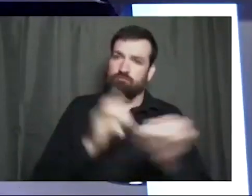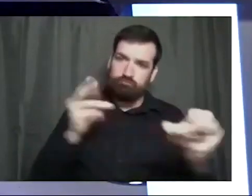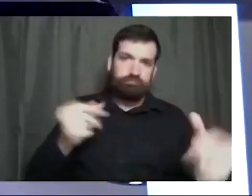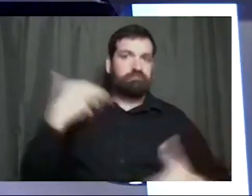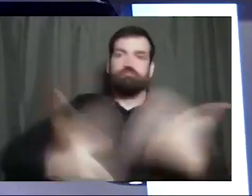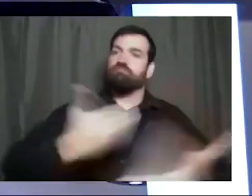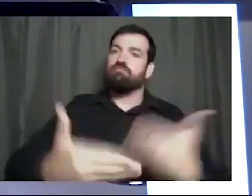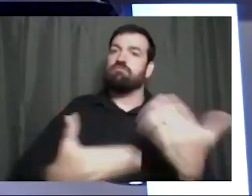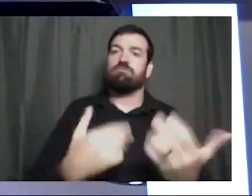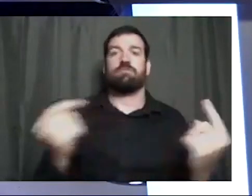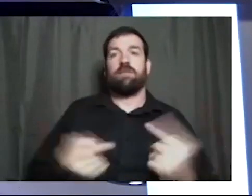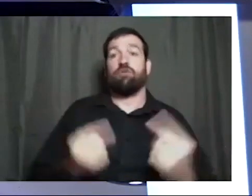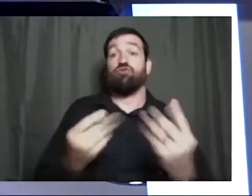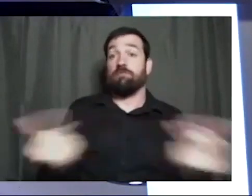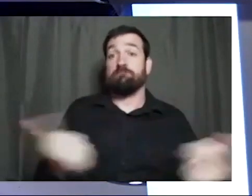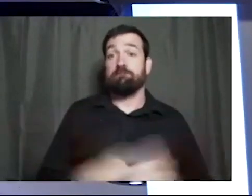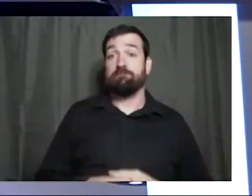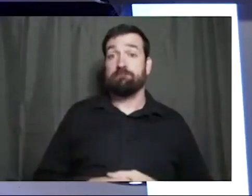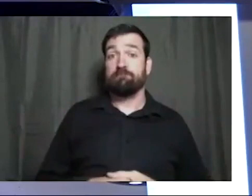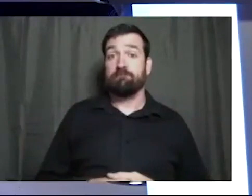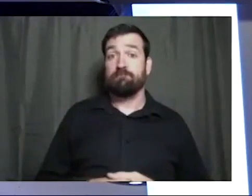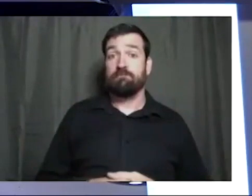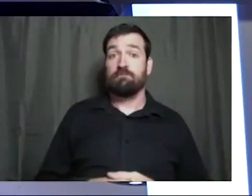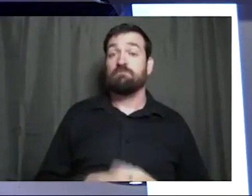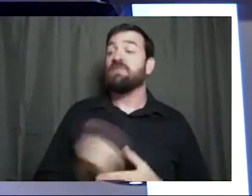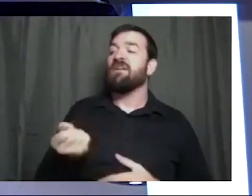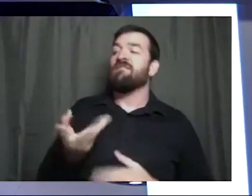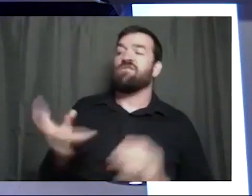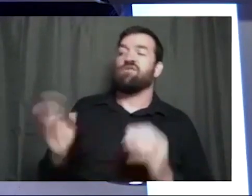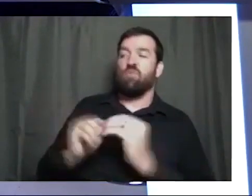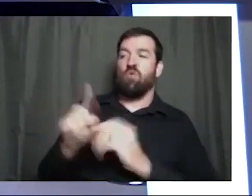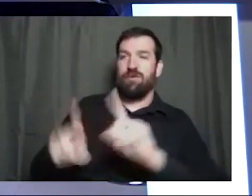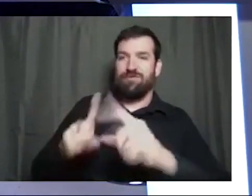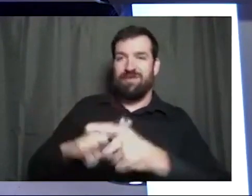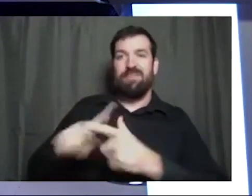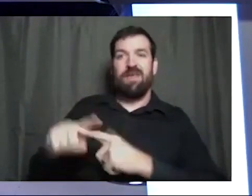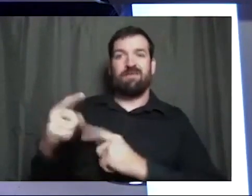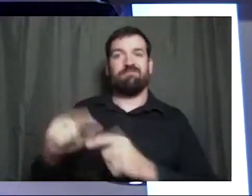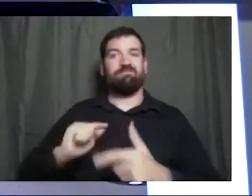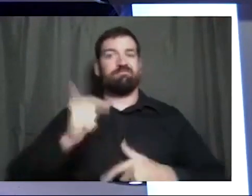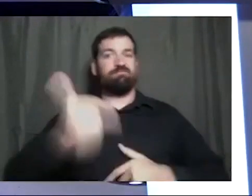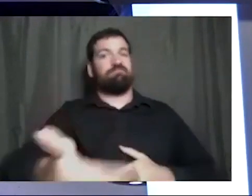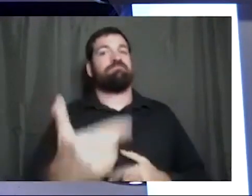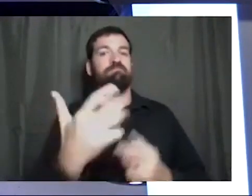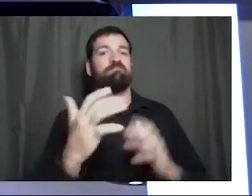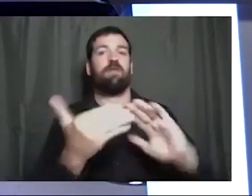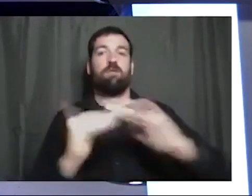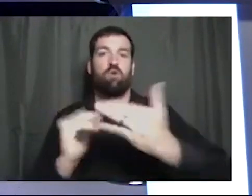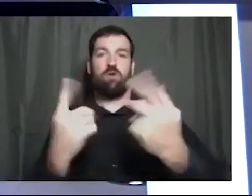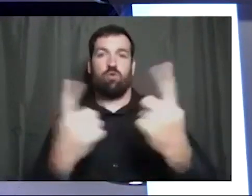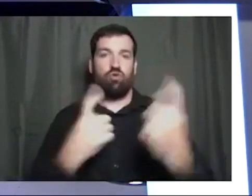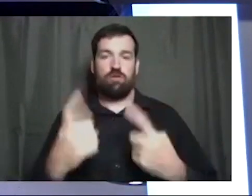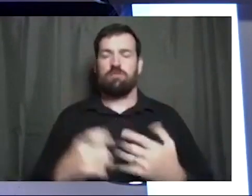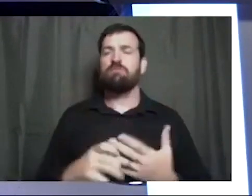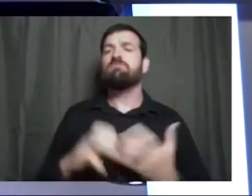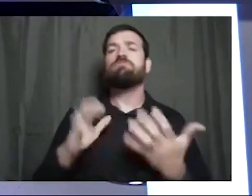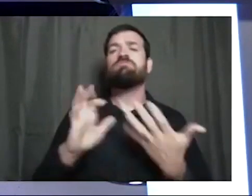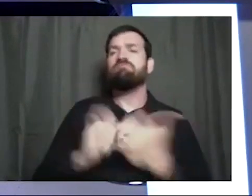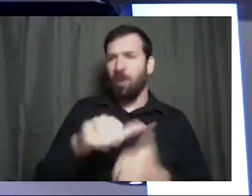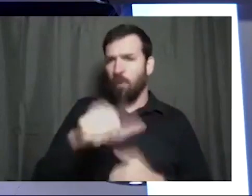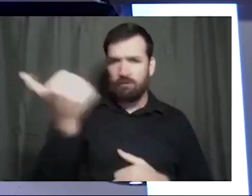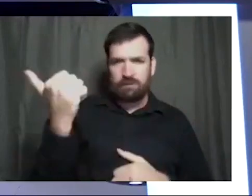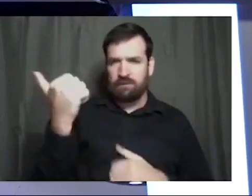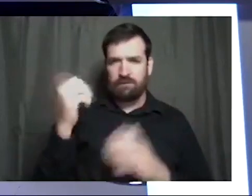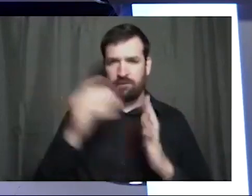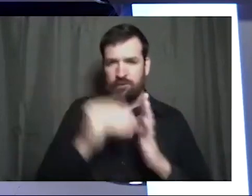immediately. So a couple more quick questions, and we're going to get to our community questions here in just a minute. So how else can students prep for the fall? Any